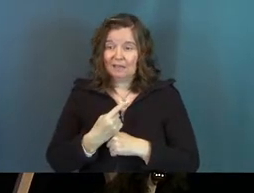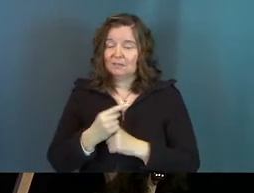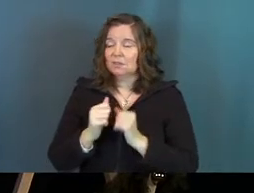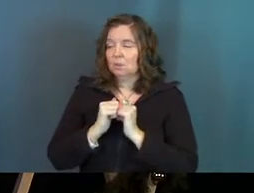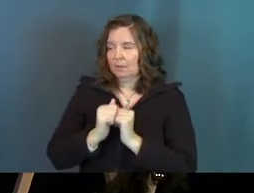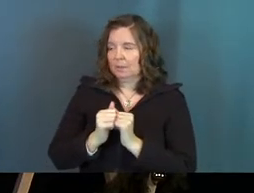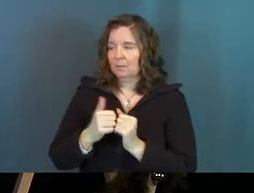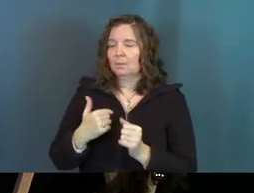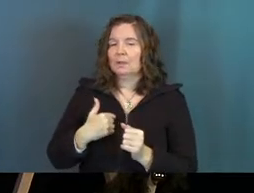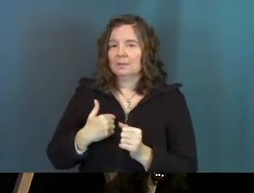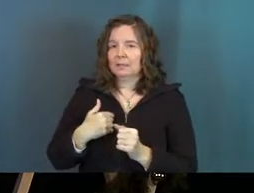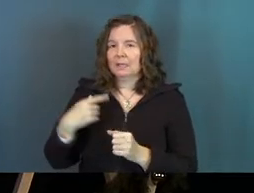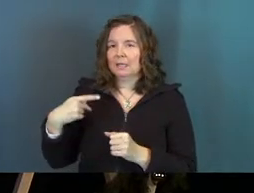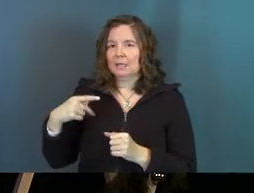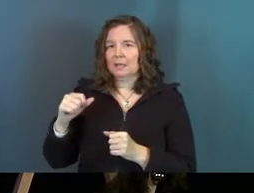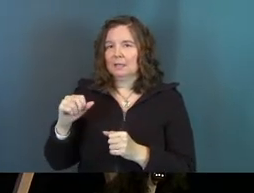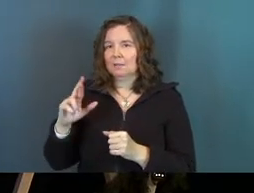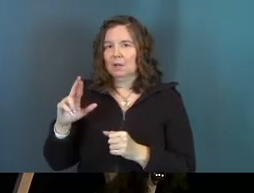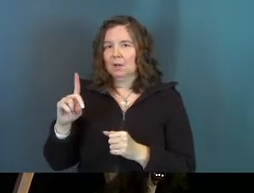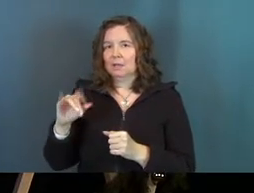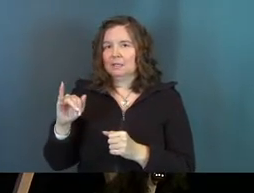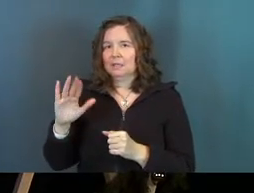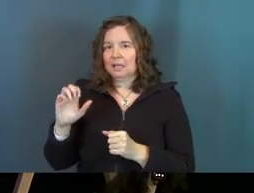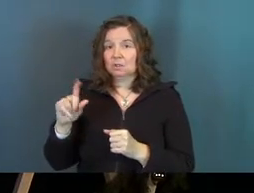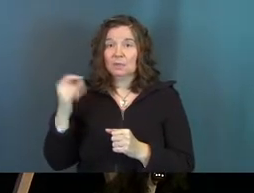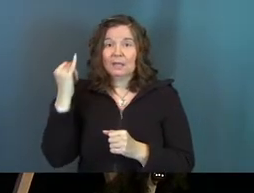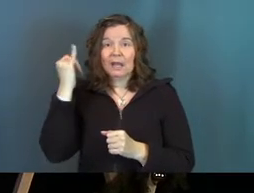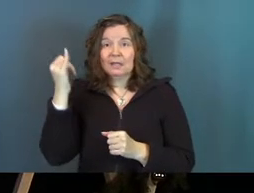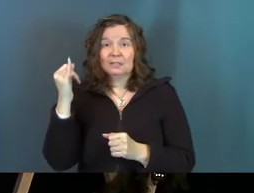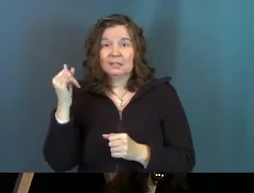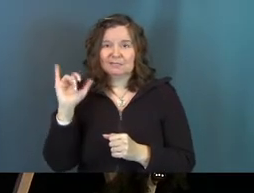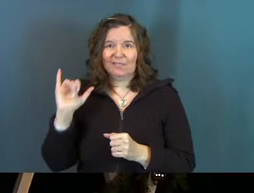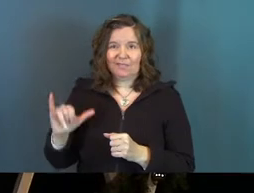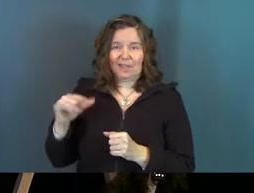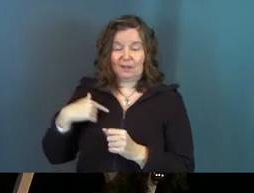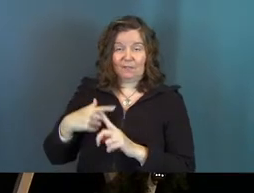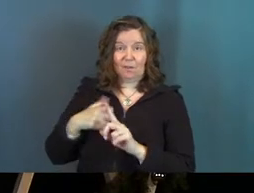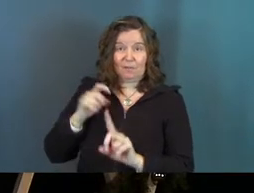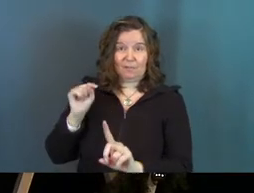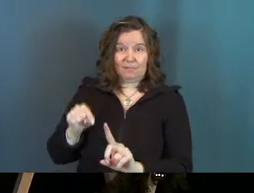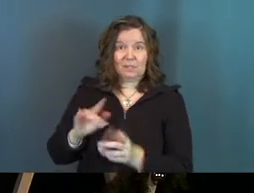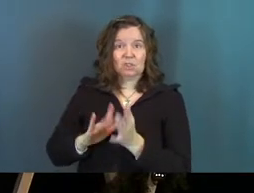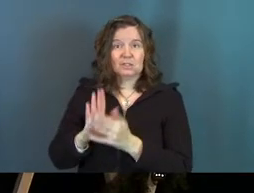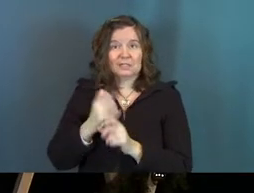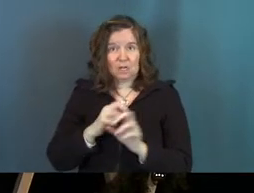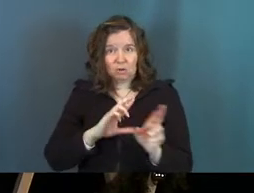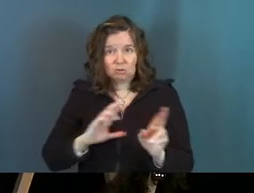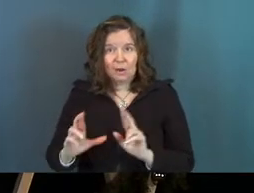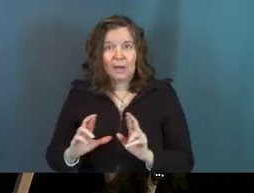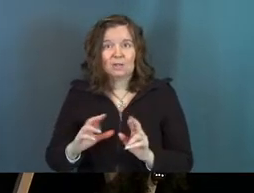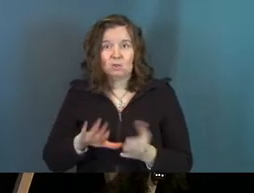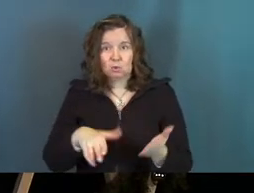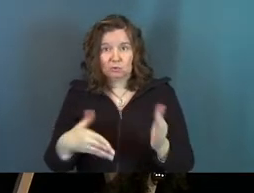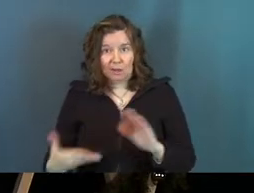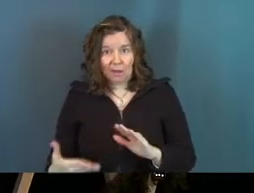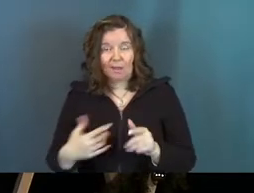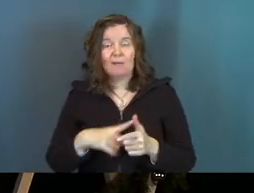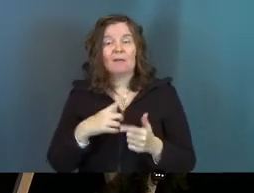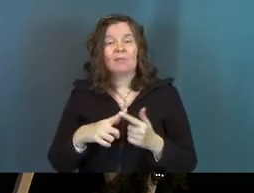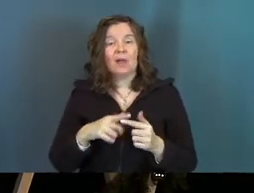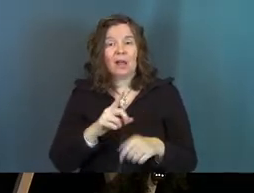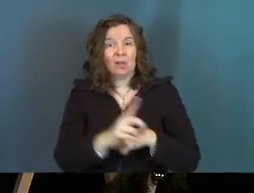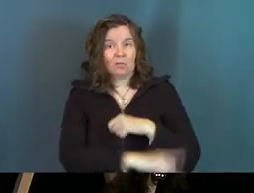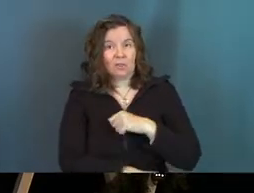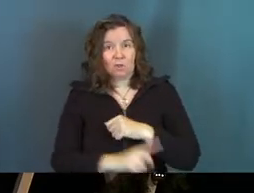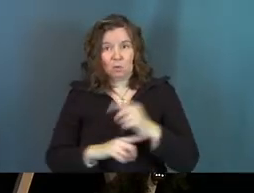today you will be with me in paradise. So this is where we get this idea of paradise from. Jesus is getting ready to die, right? And then these